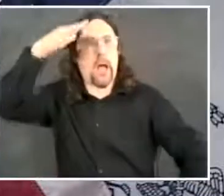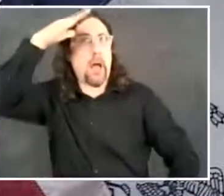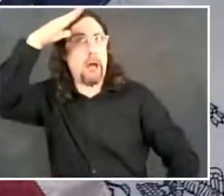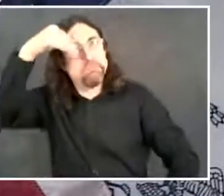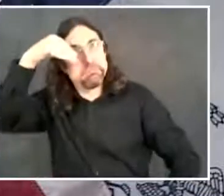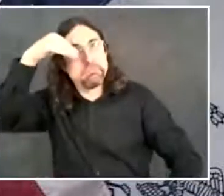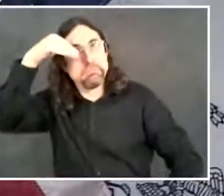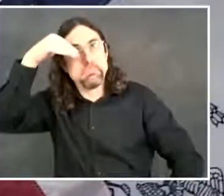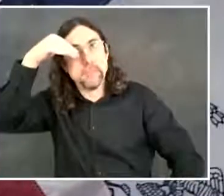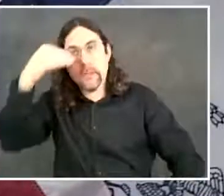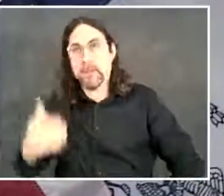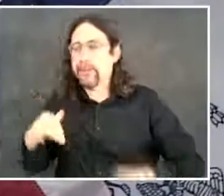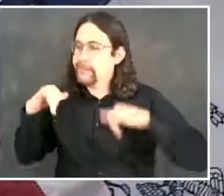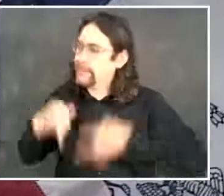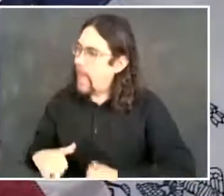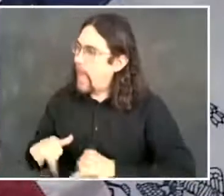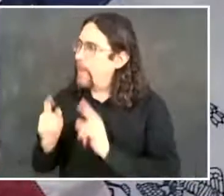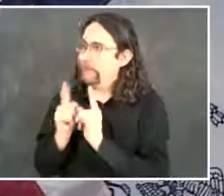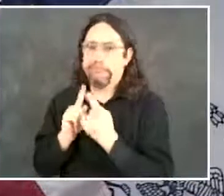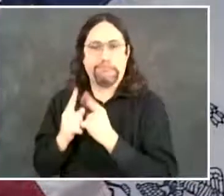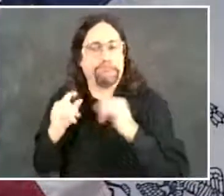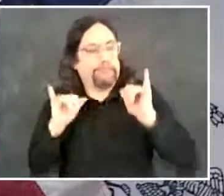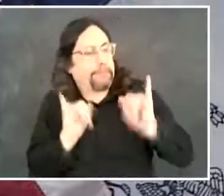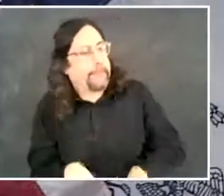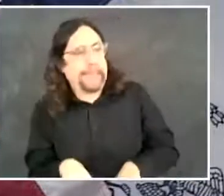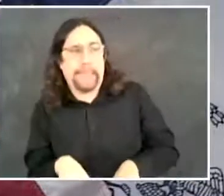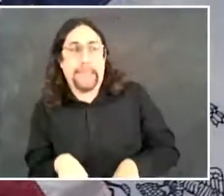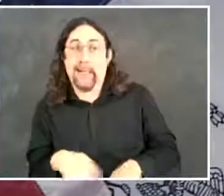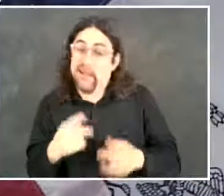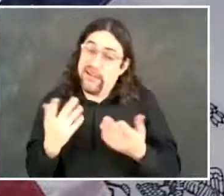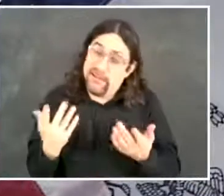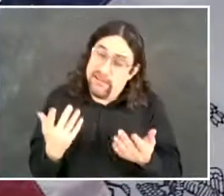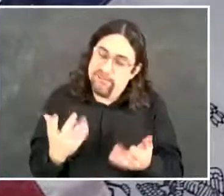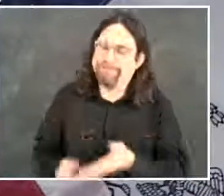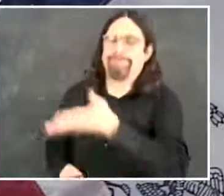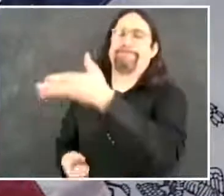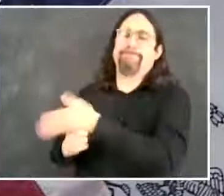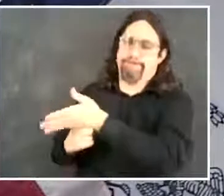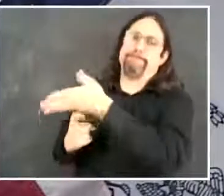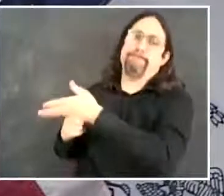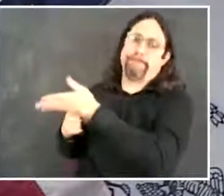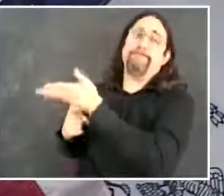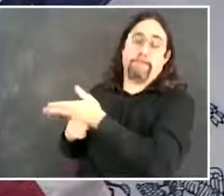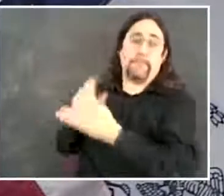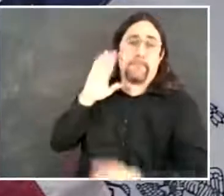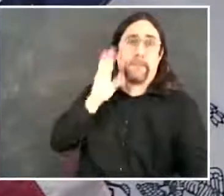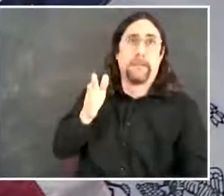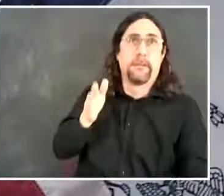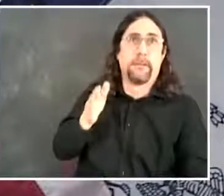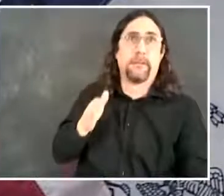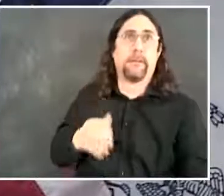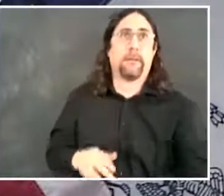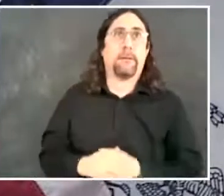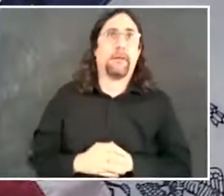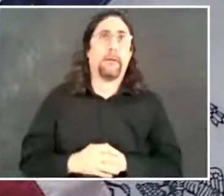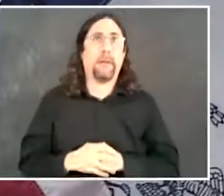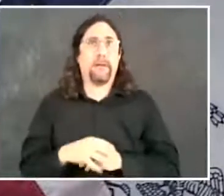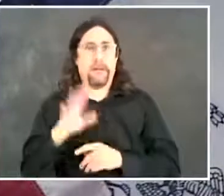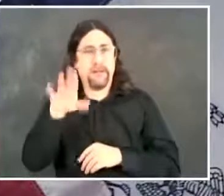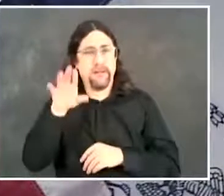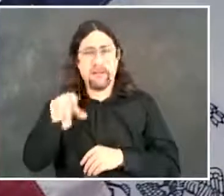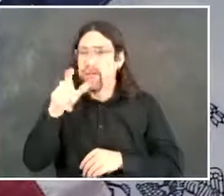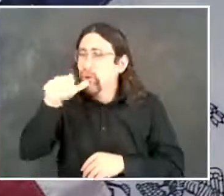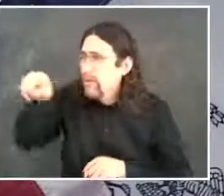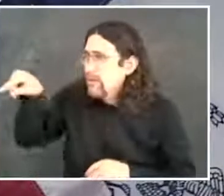you're going to be summoned. Every single human being who lingers will be summoned. Anyone who resists will be arrested. Every community, period.